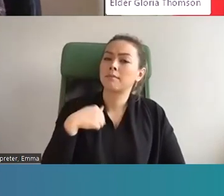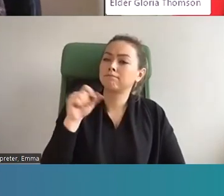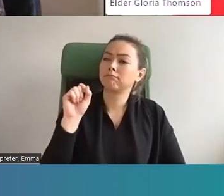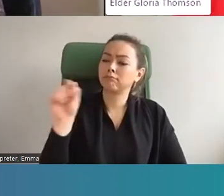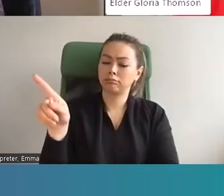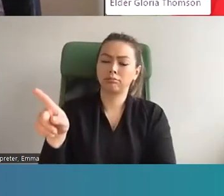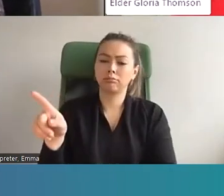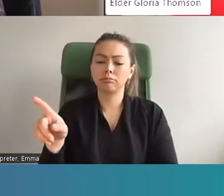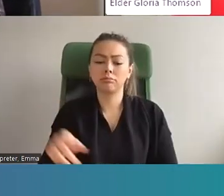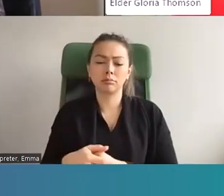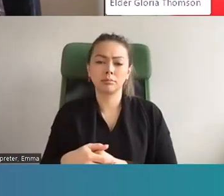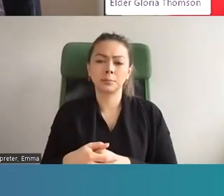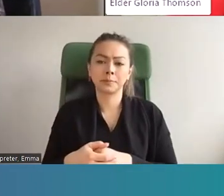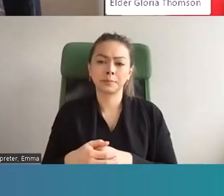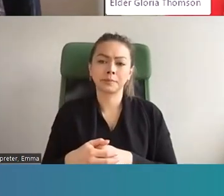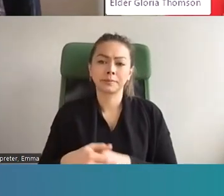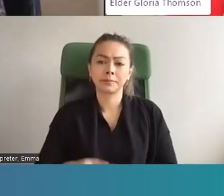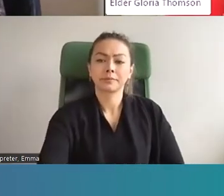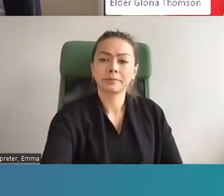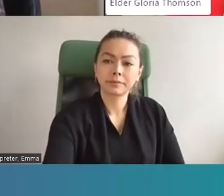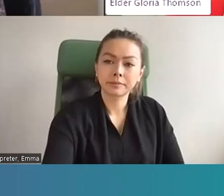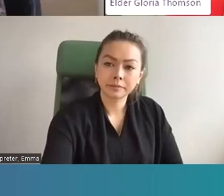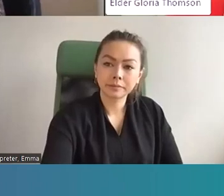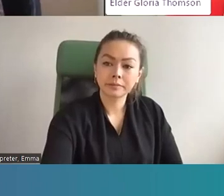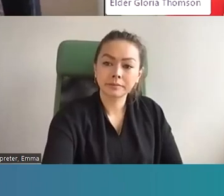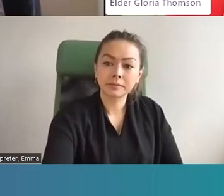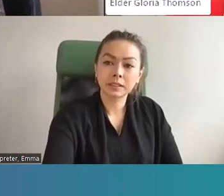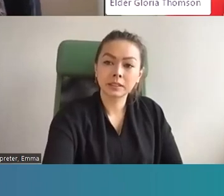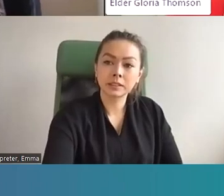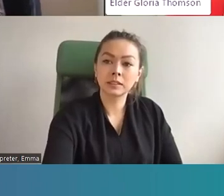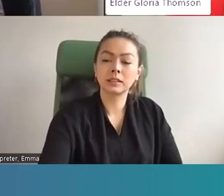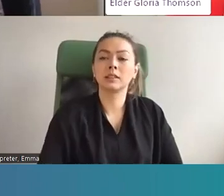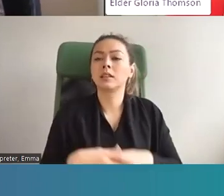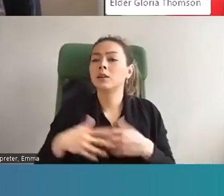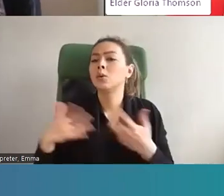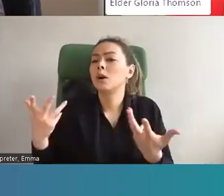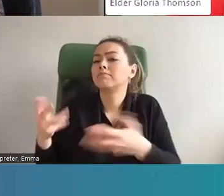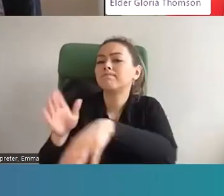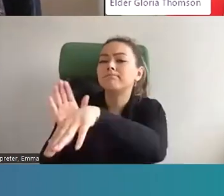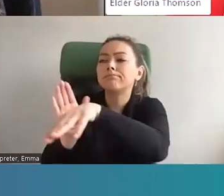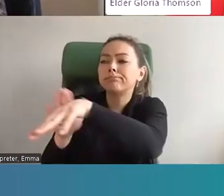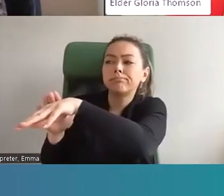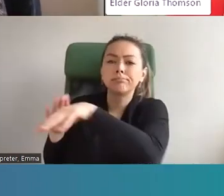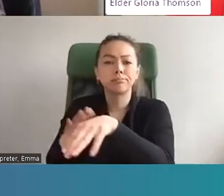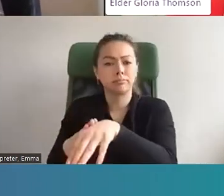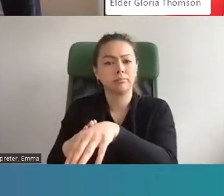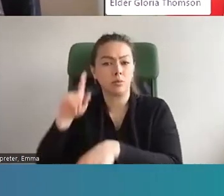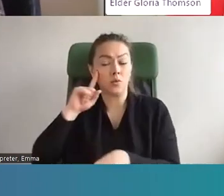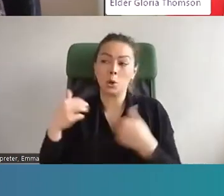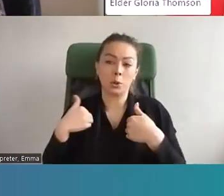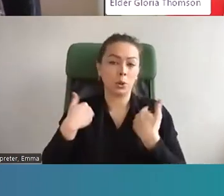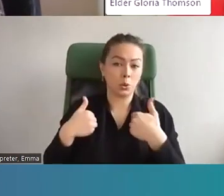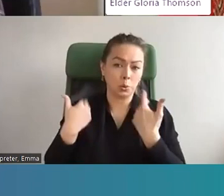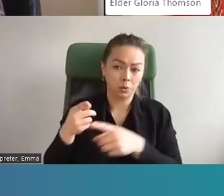What advice do you have for our youth to survive in today's world on and off reserve?